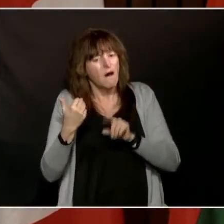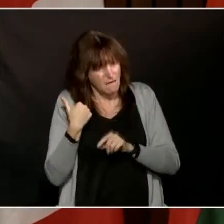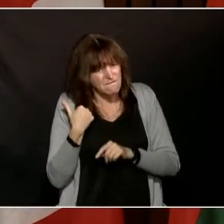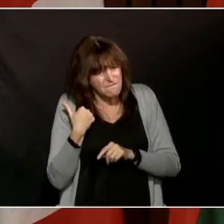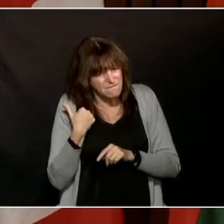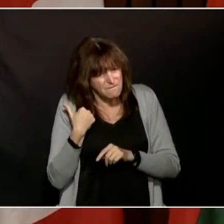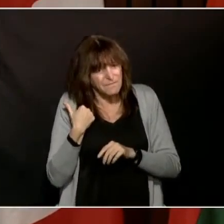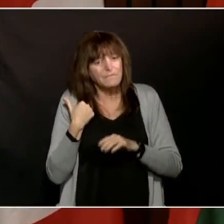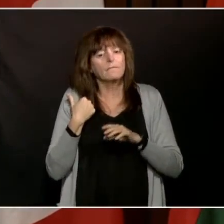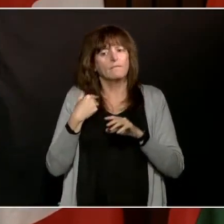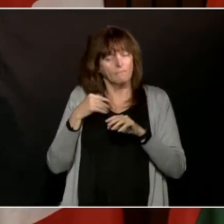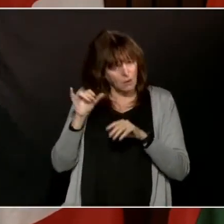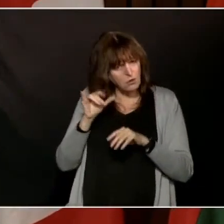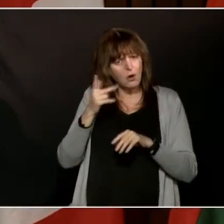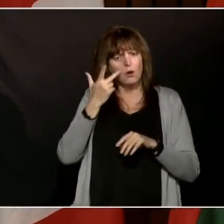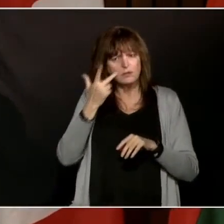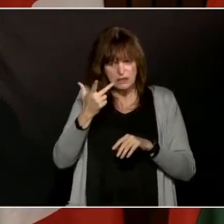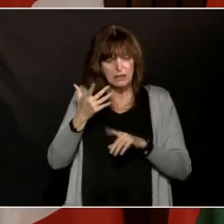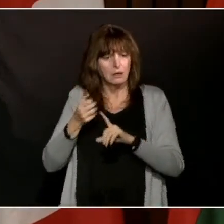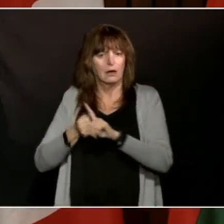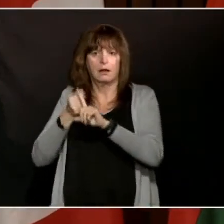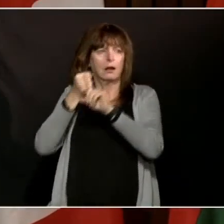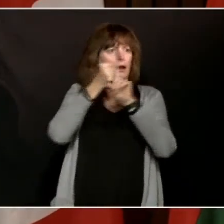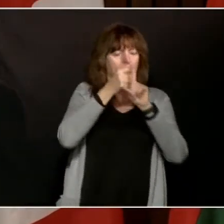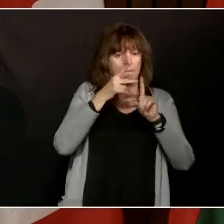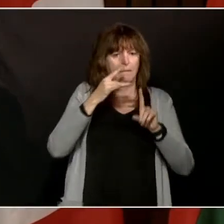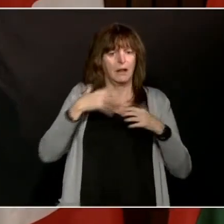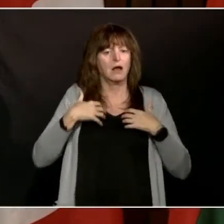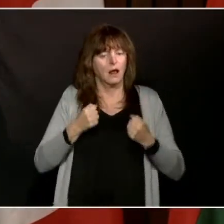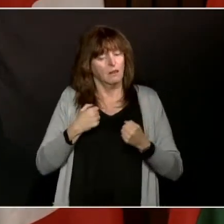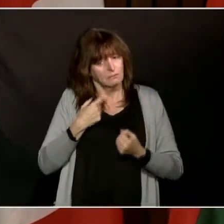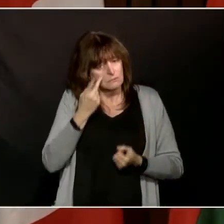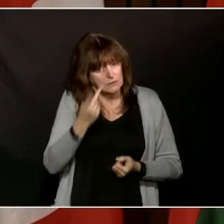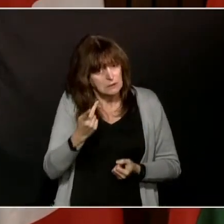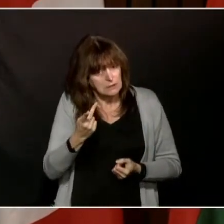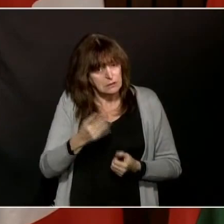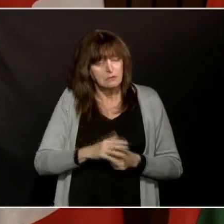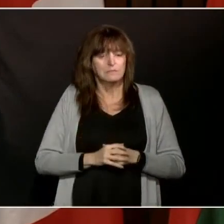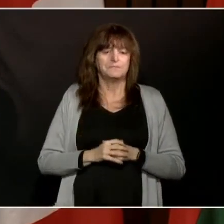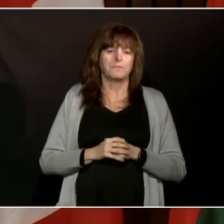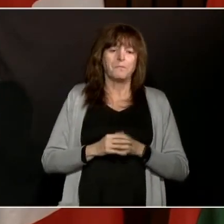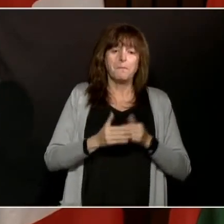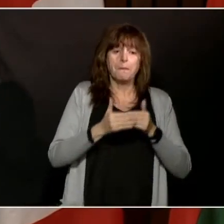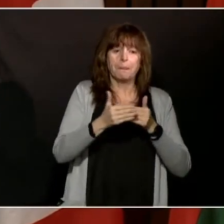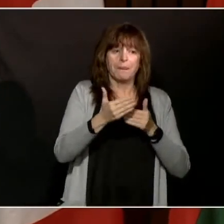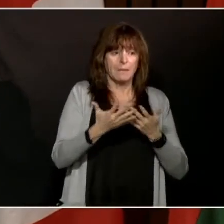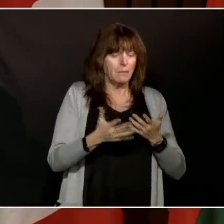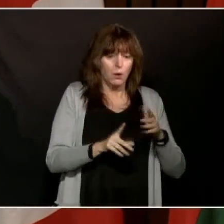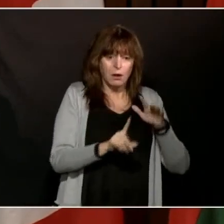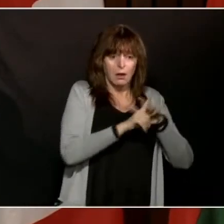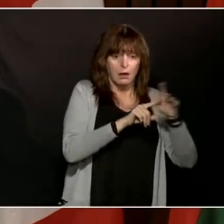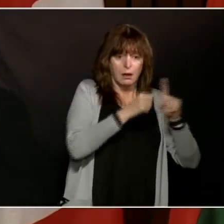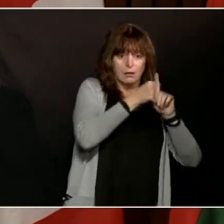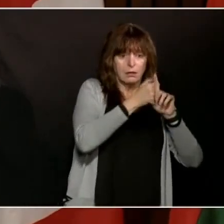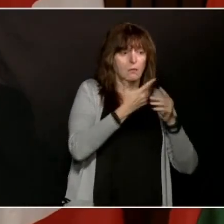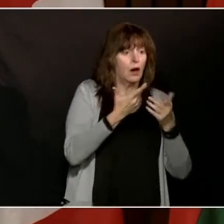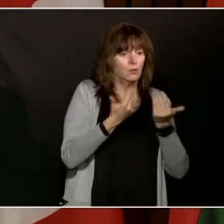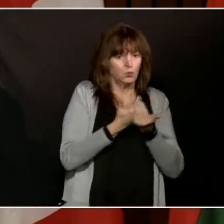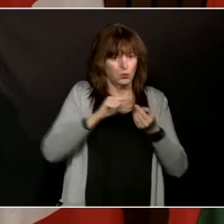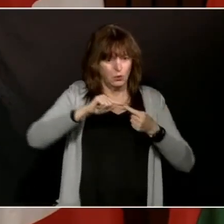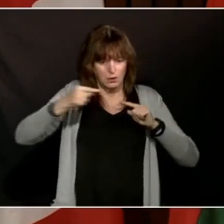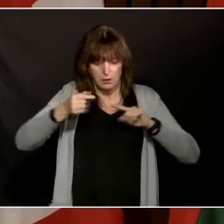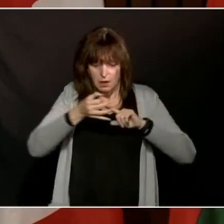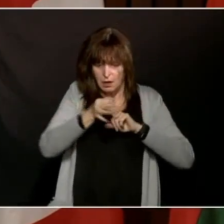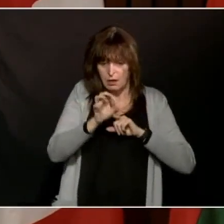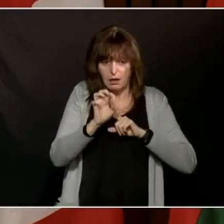is the likelihood that there will be other mutations and other variants that will emerge over time. And the